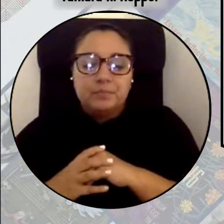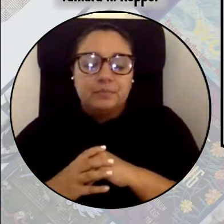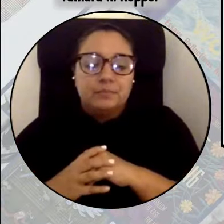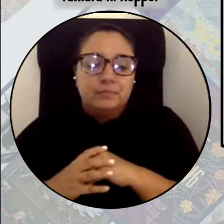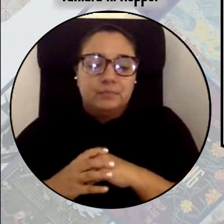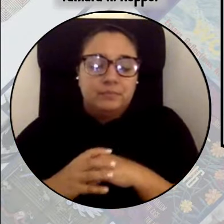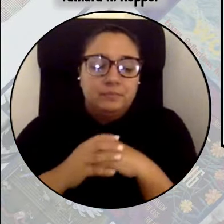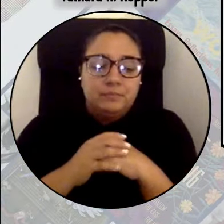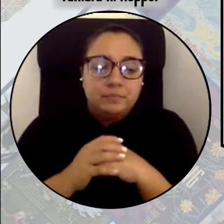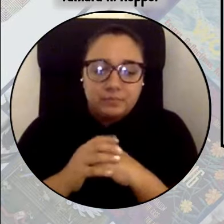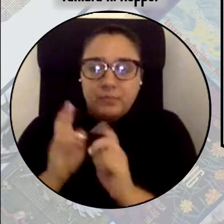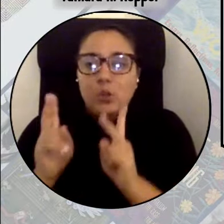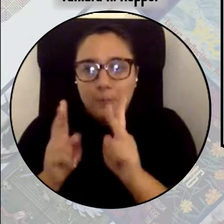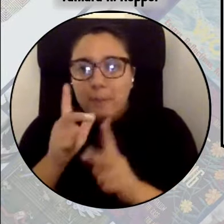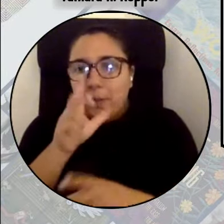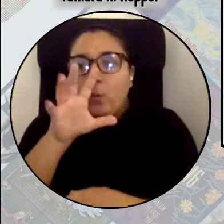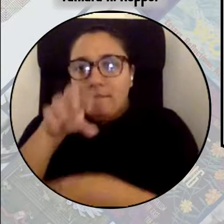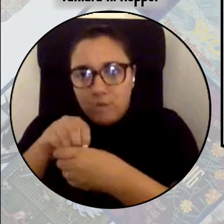sanctuary movement, right?